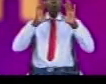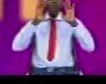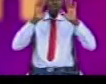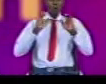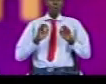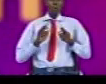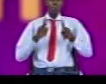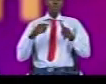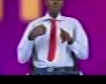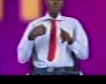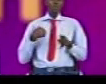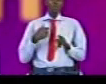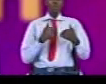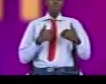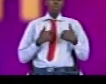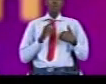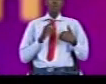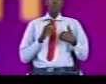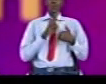have. Use every means,